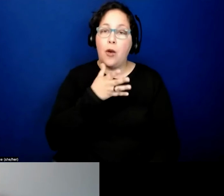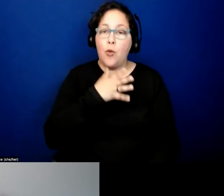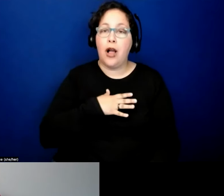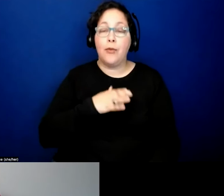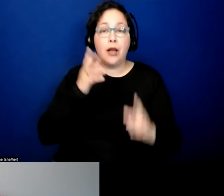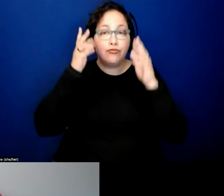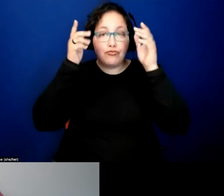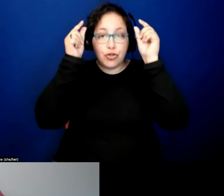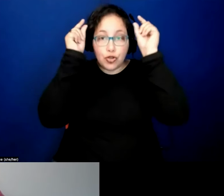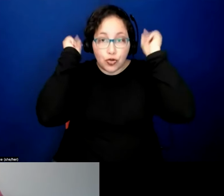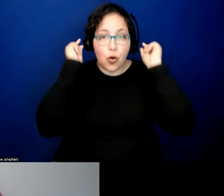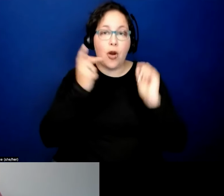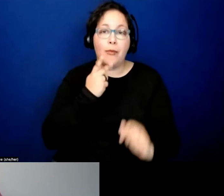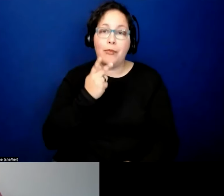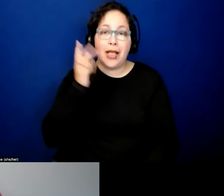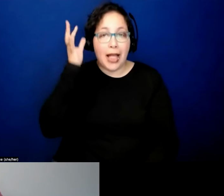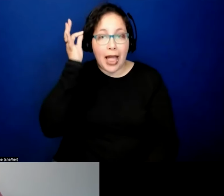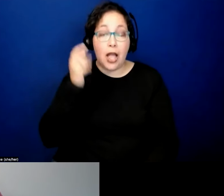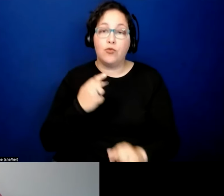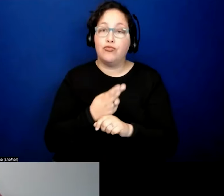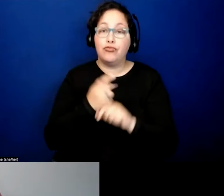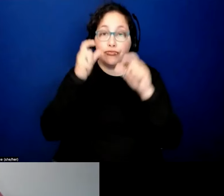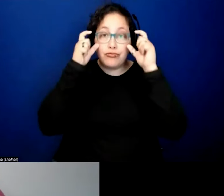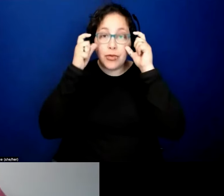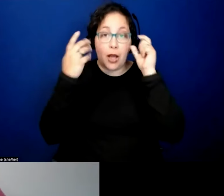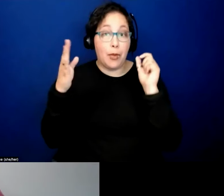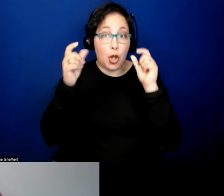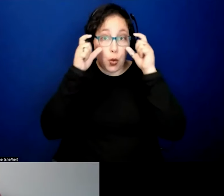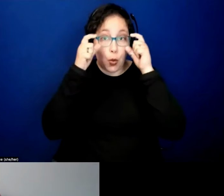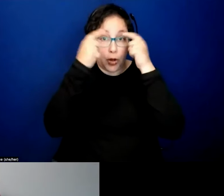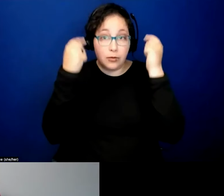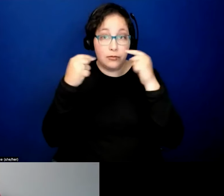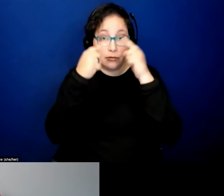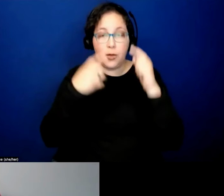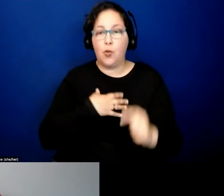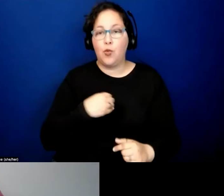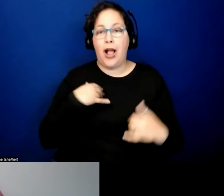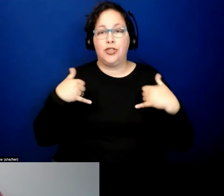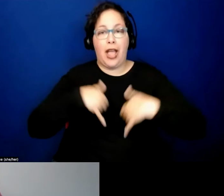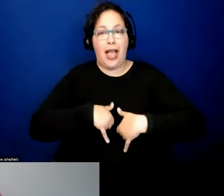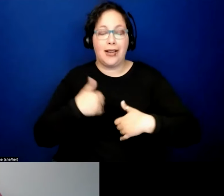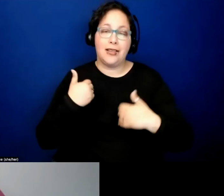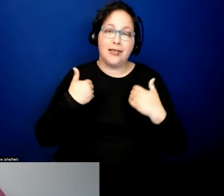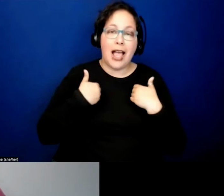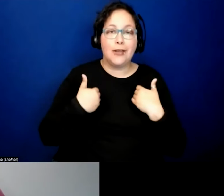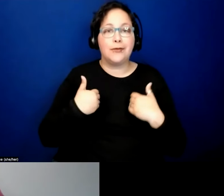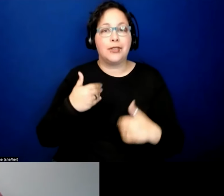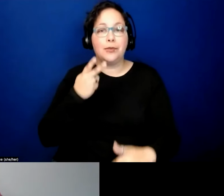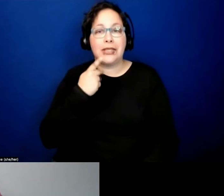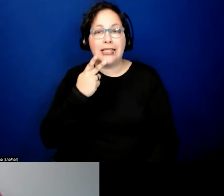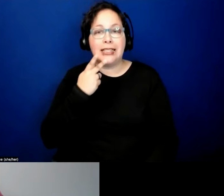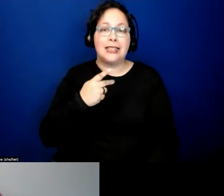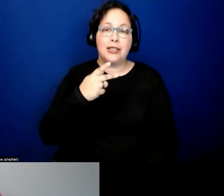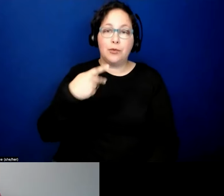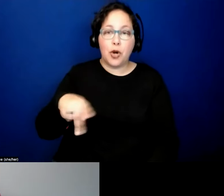hair, and I am wearing glasses with blue frames and a white jacket with purple and pink flower pattern on